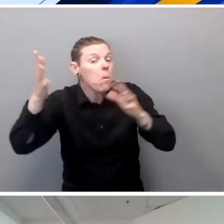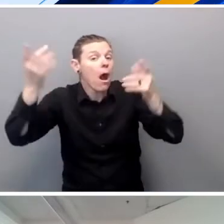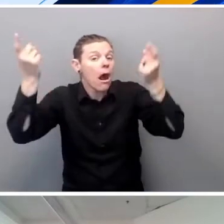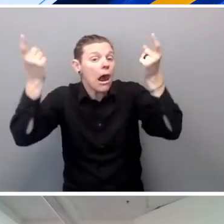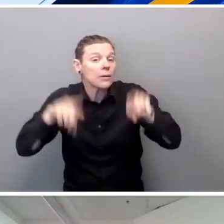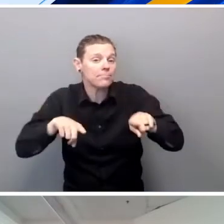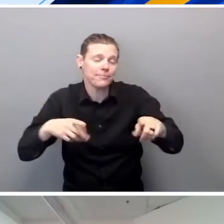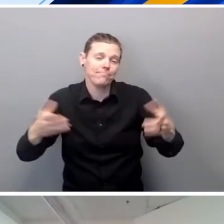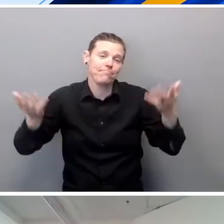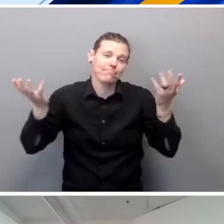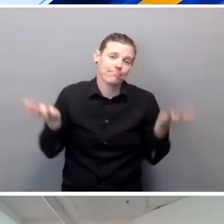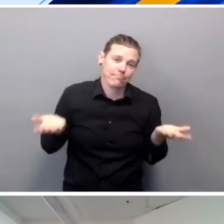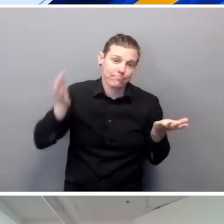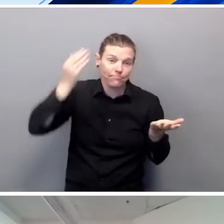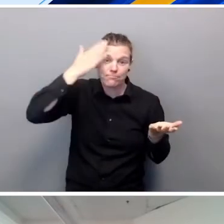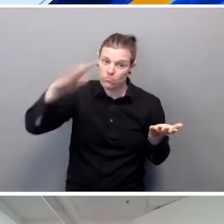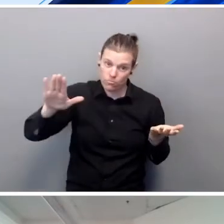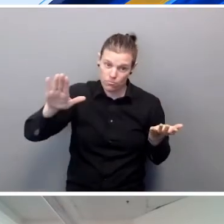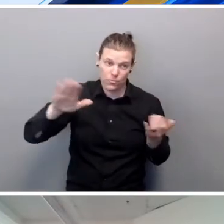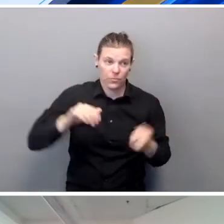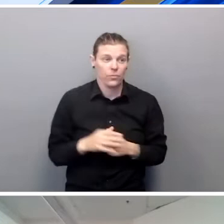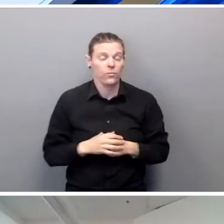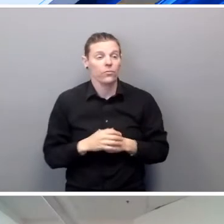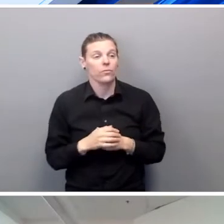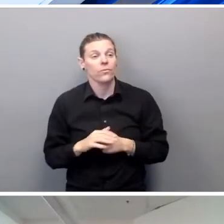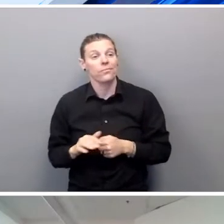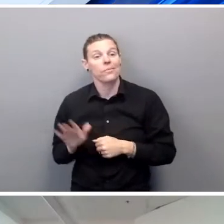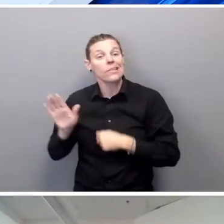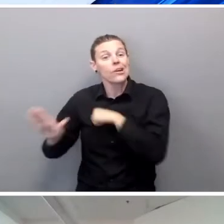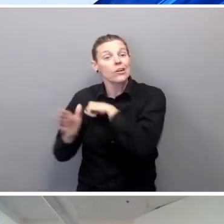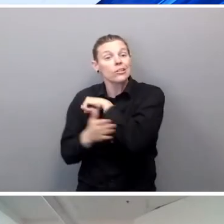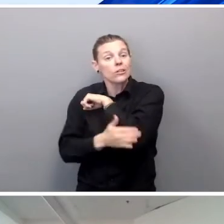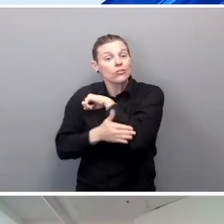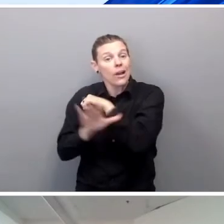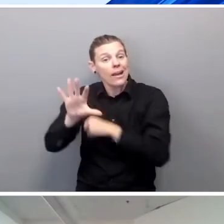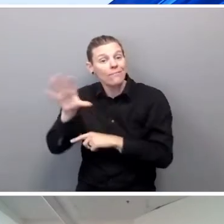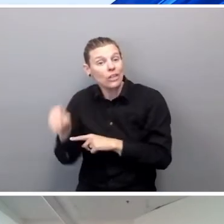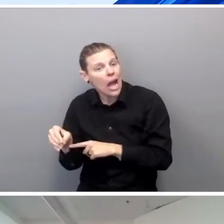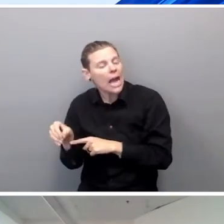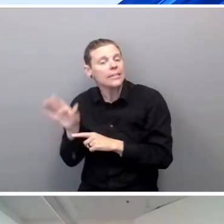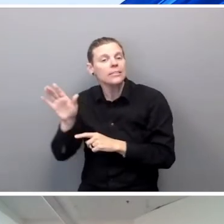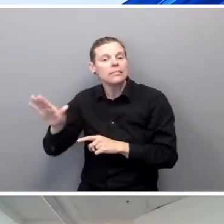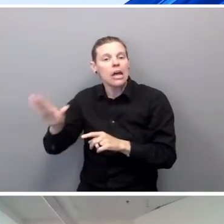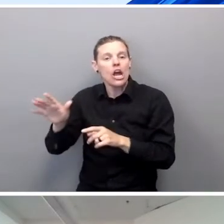have vaccine specific information, nor do we have